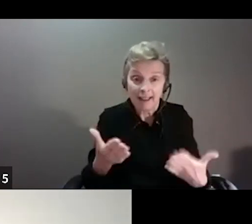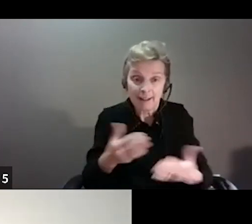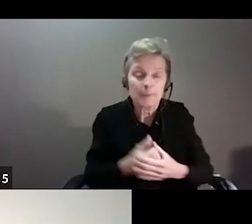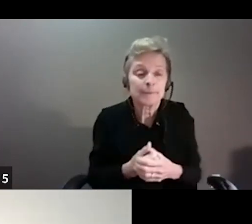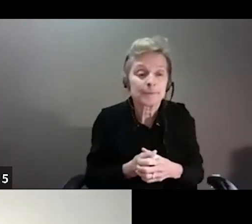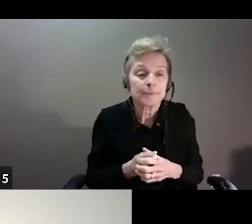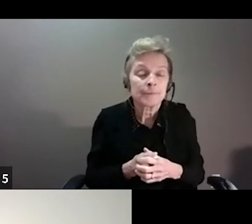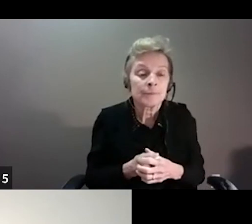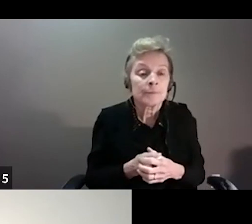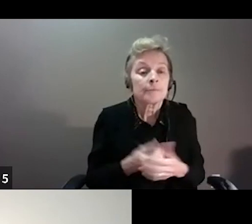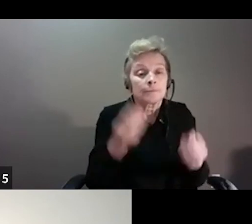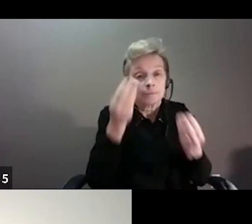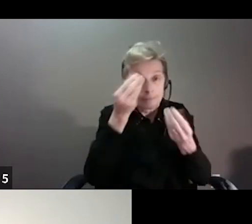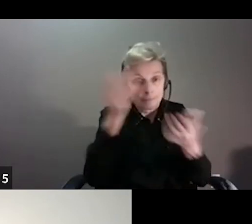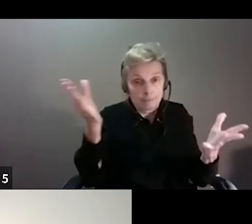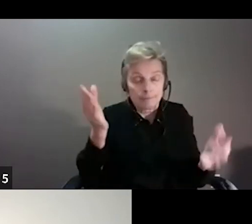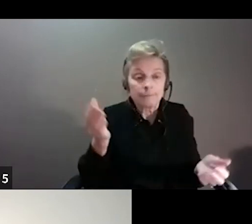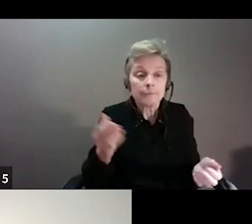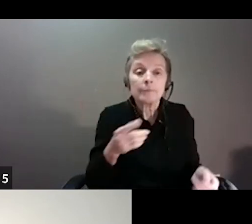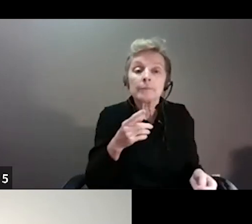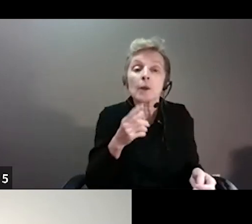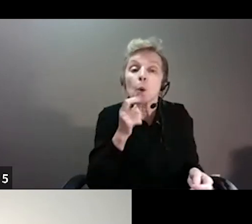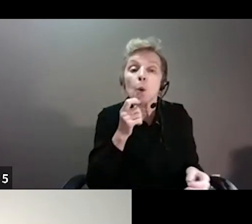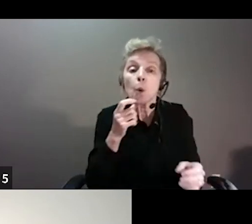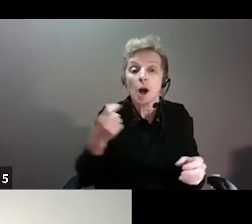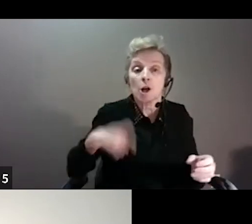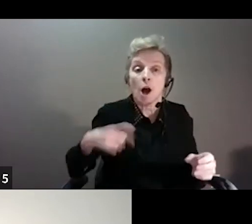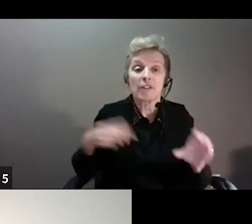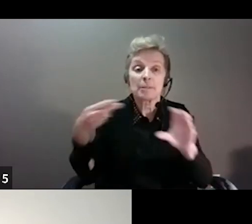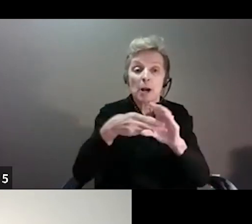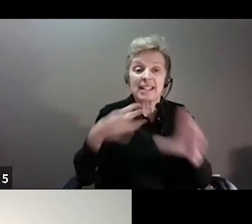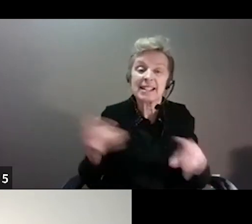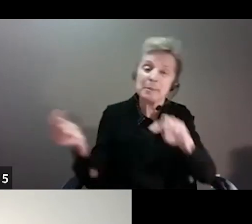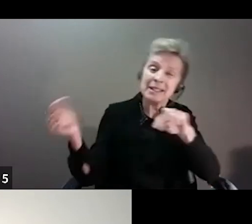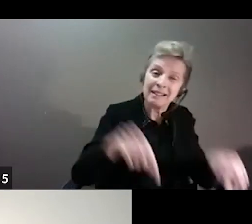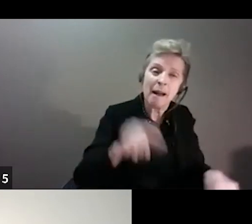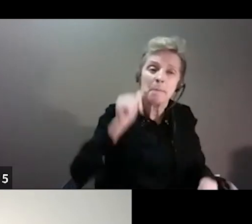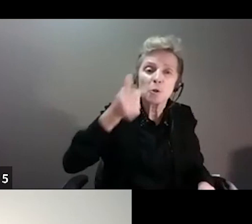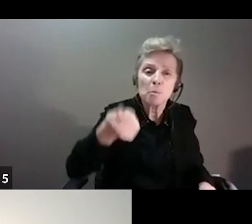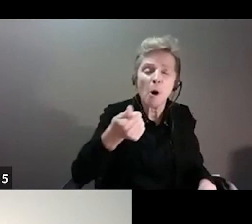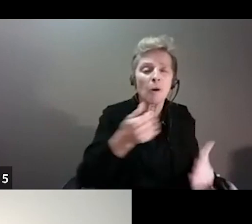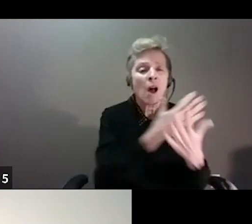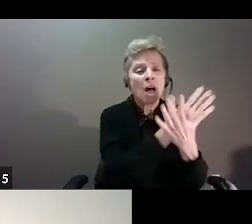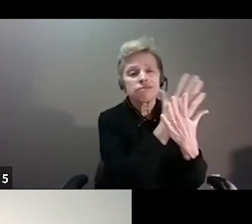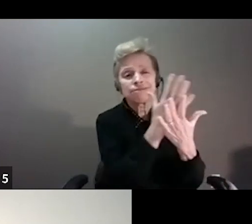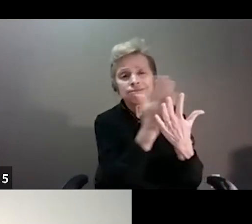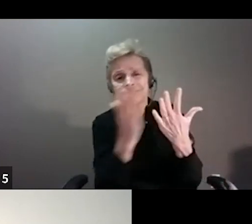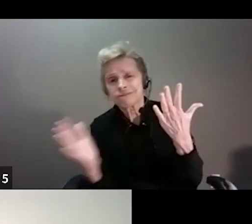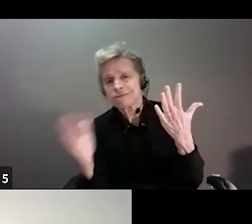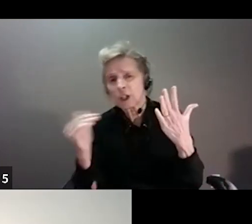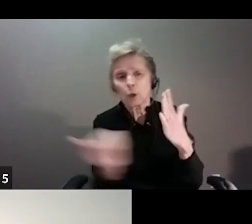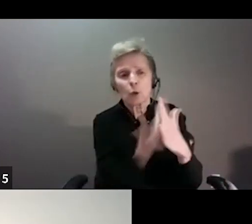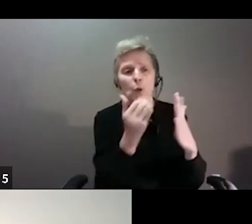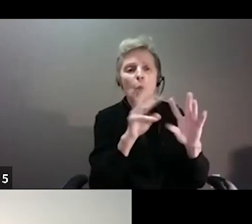We wanted to, again, just invite all conference participants to return again tomorrow. There's a whole suite of new sessions that will be launched tomorrow.